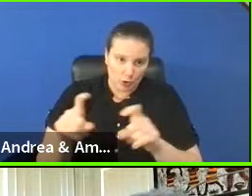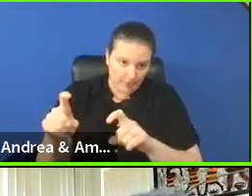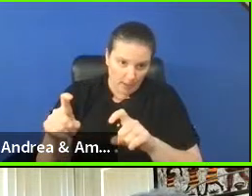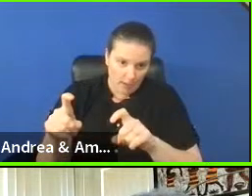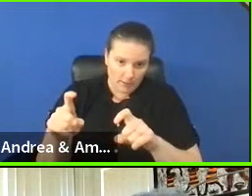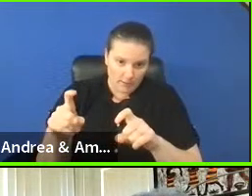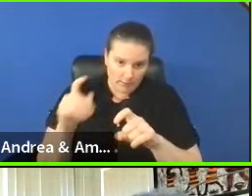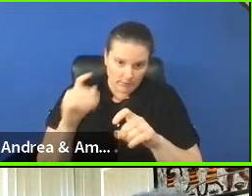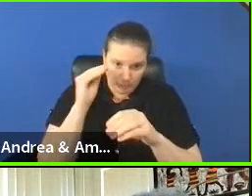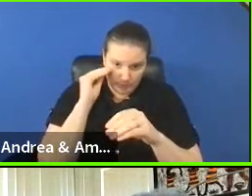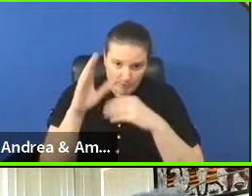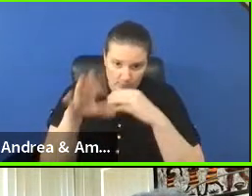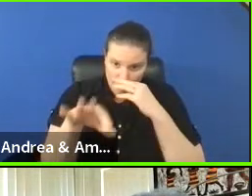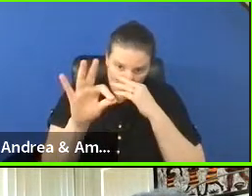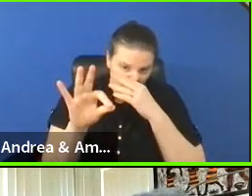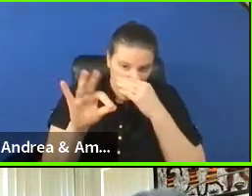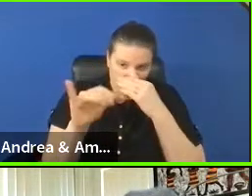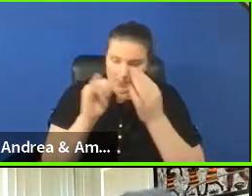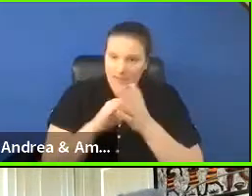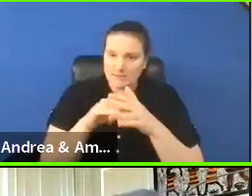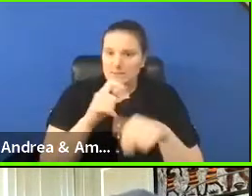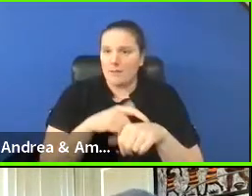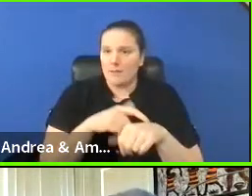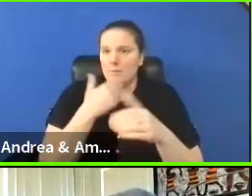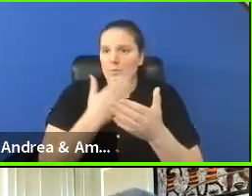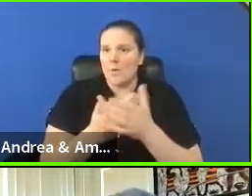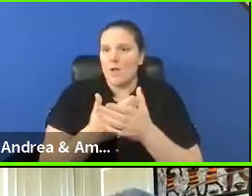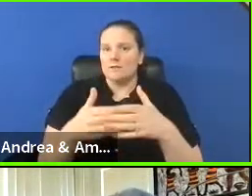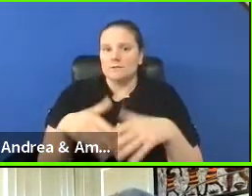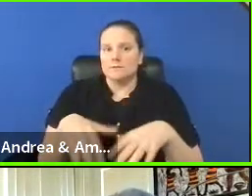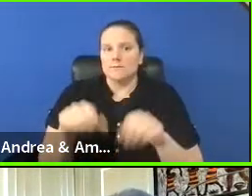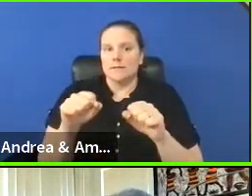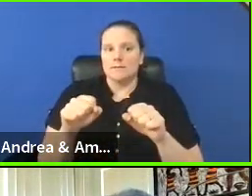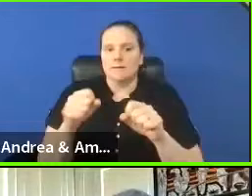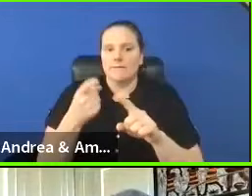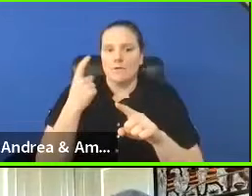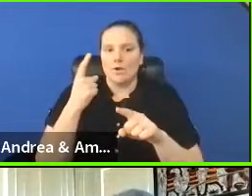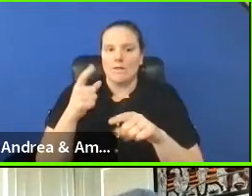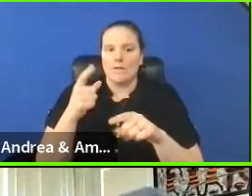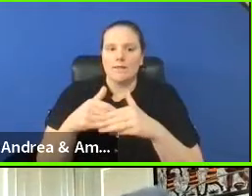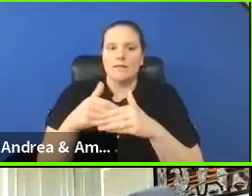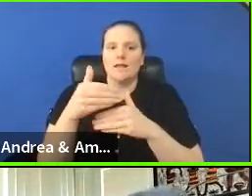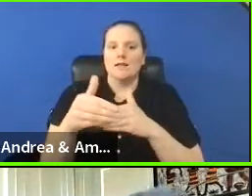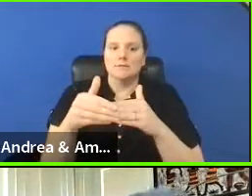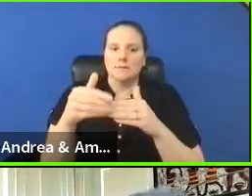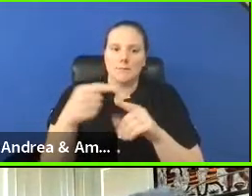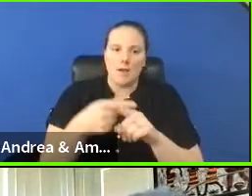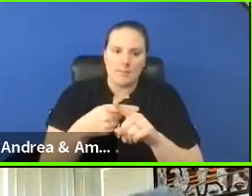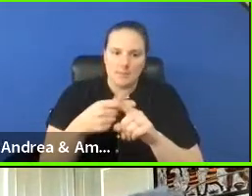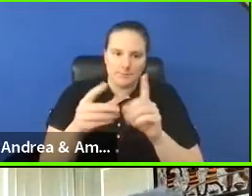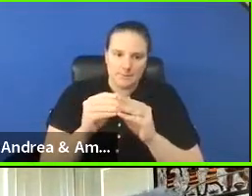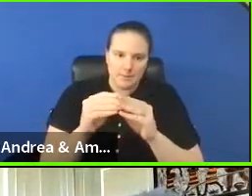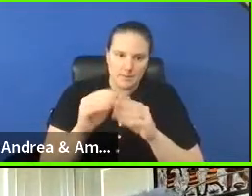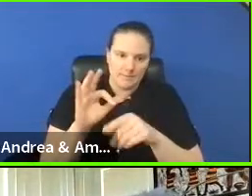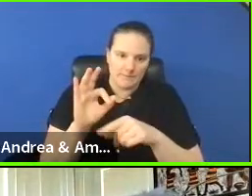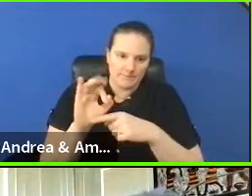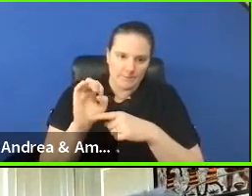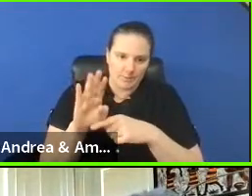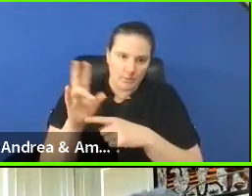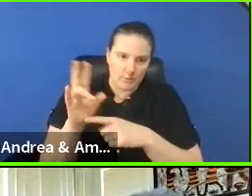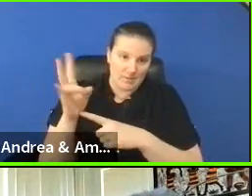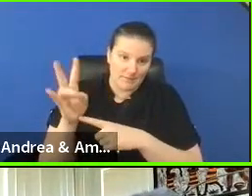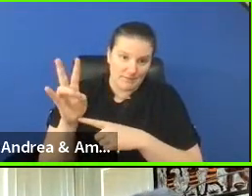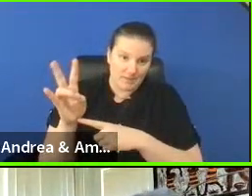believe it would be time well spent for us to, at the beginning of next month's meeting, which will be on February